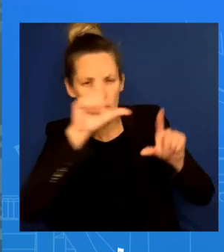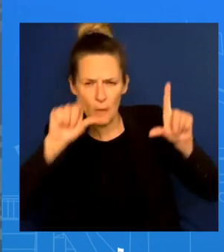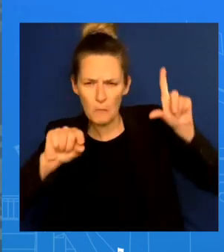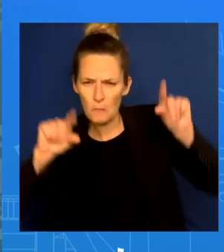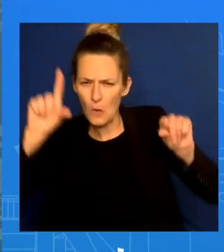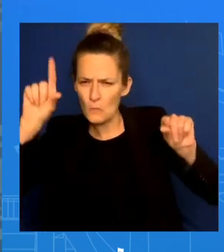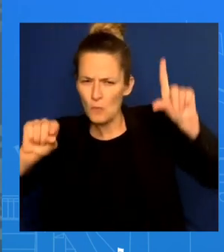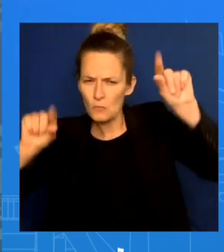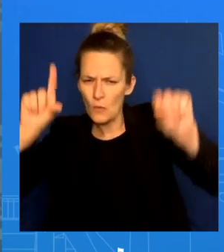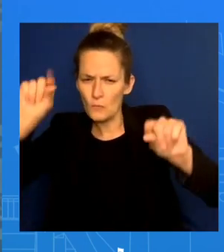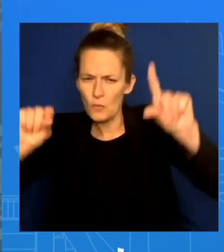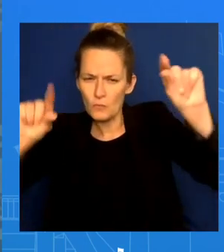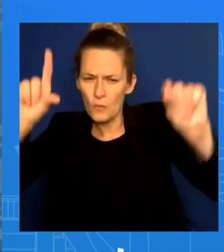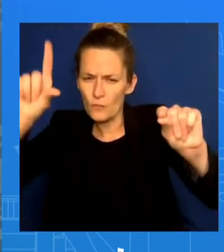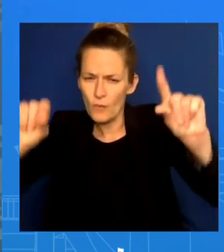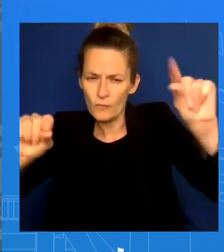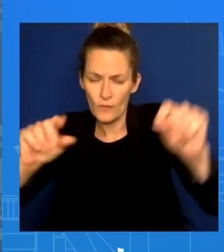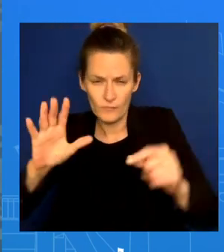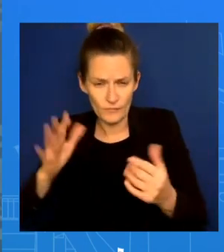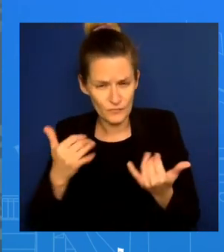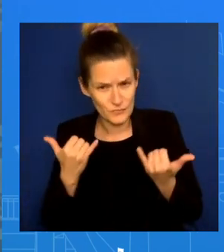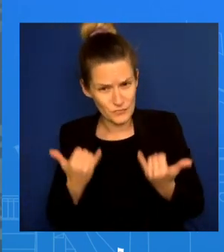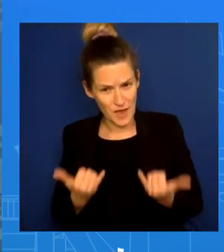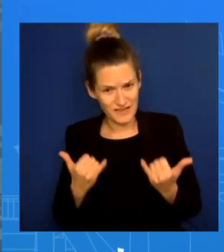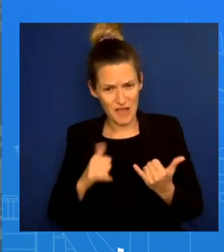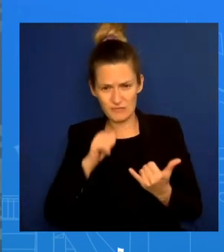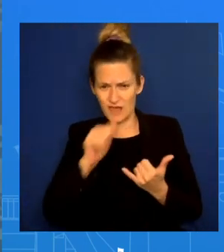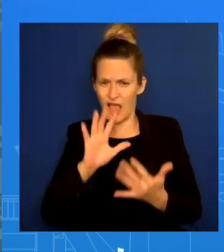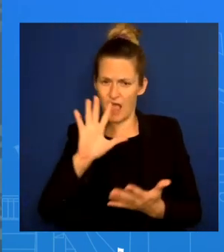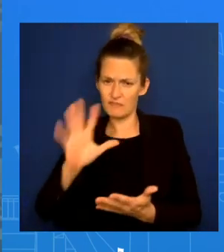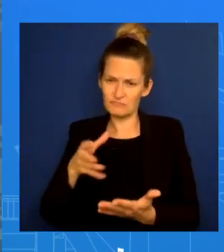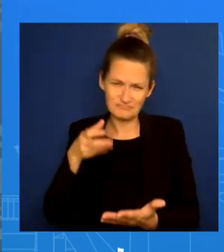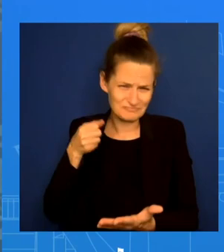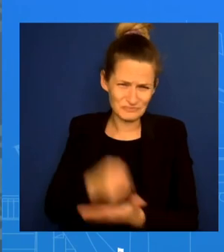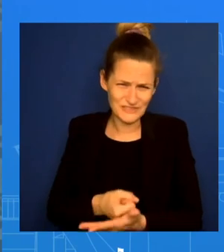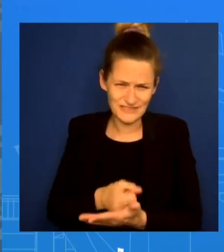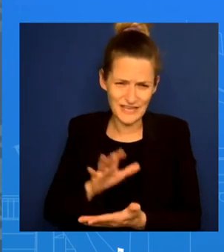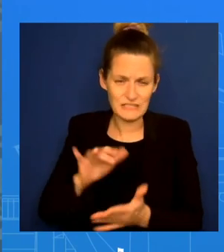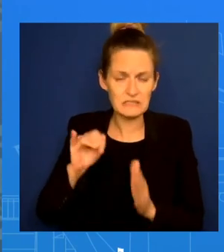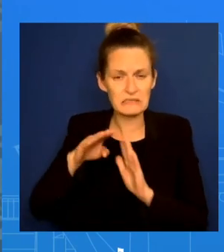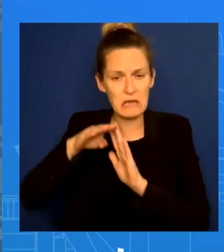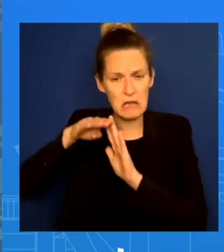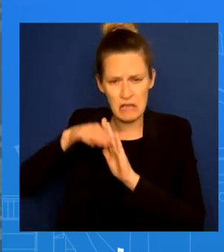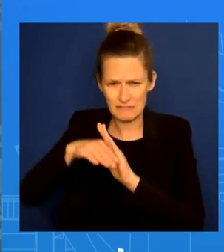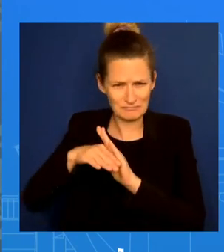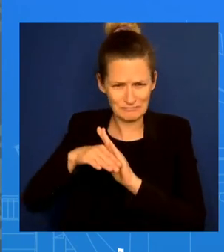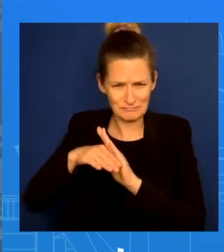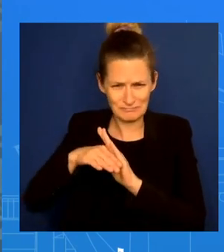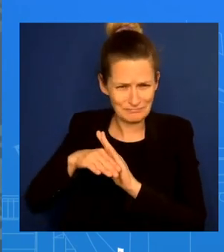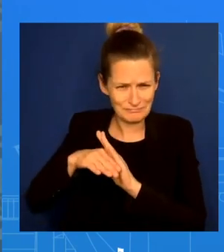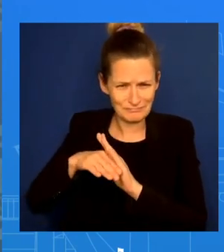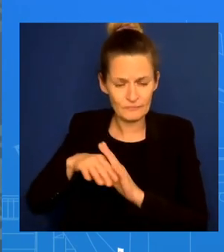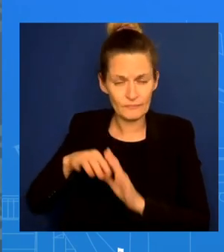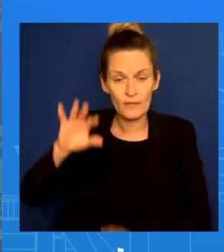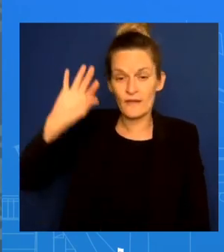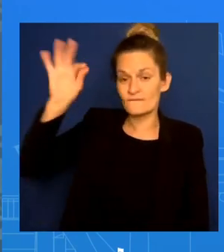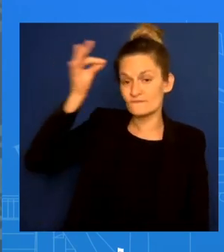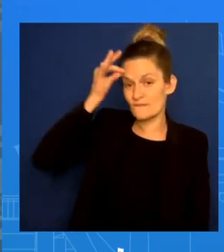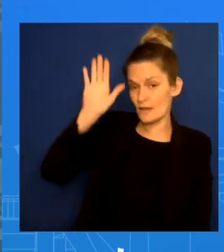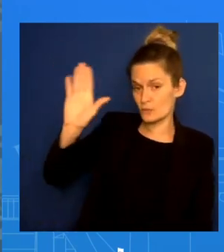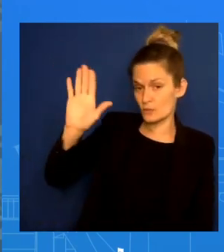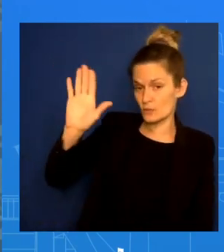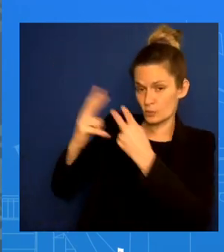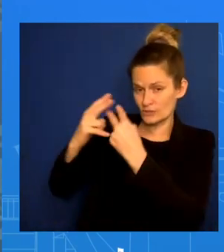pre-recession. And look, we're going to let the Fed do its business. We're going to let them continue to be independent. And that's what the president has said.